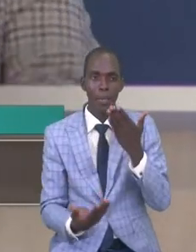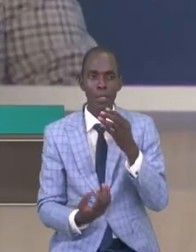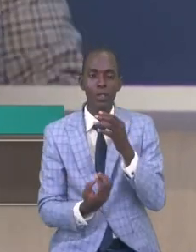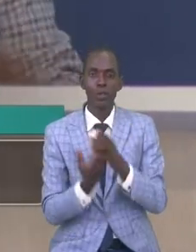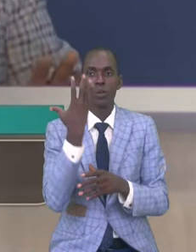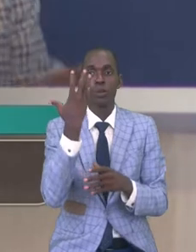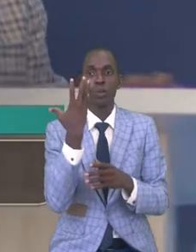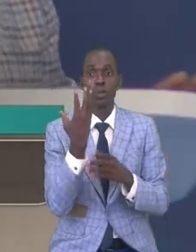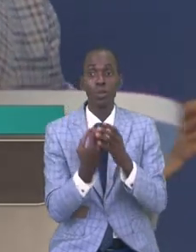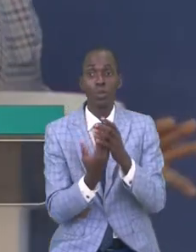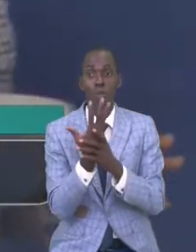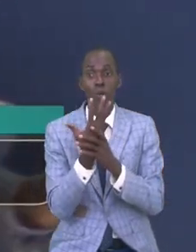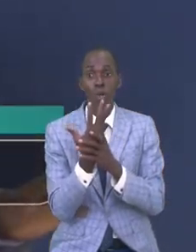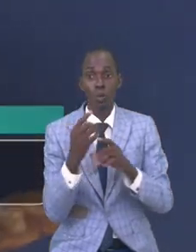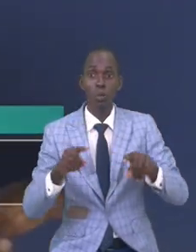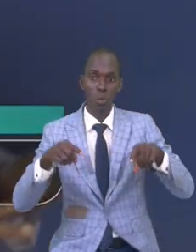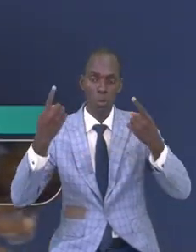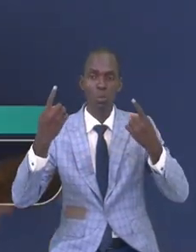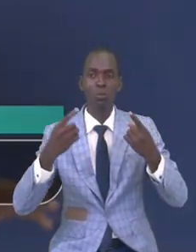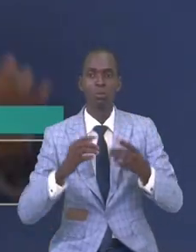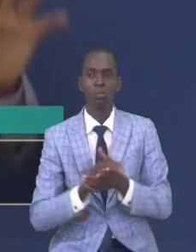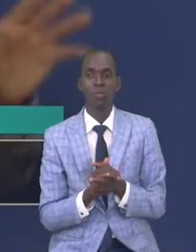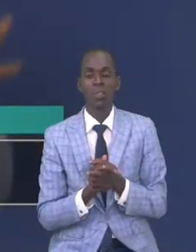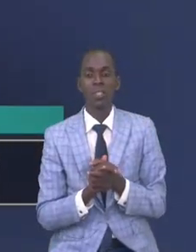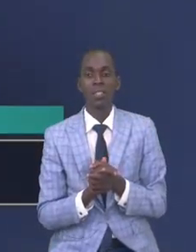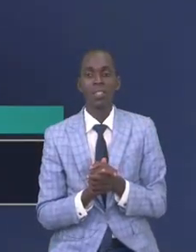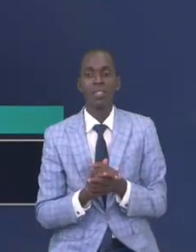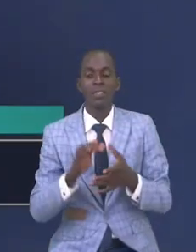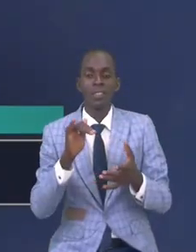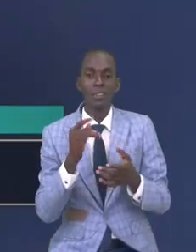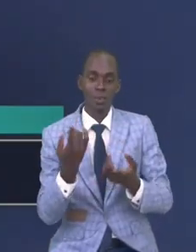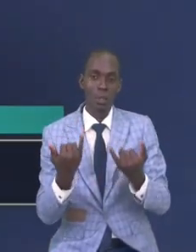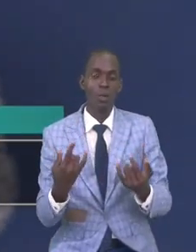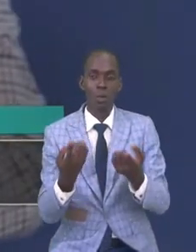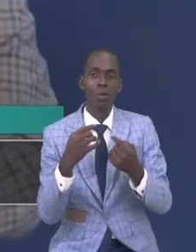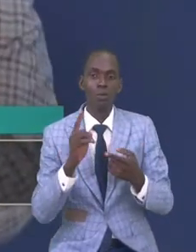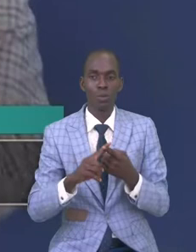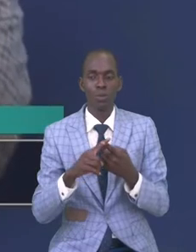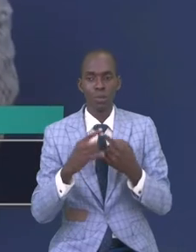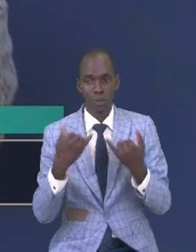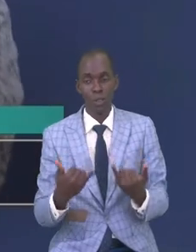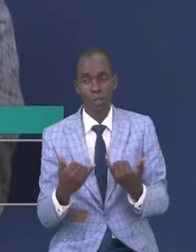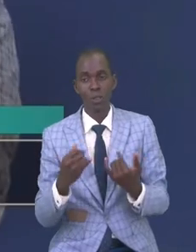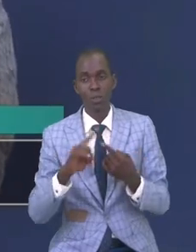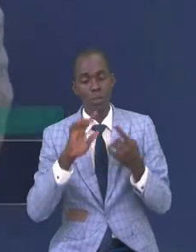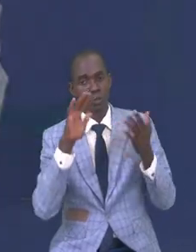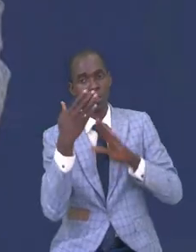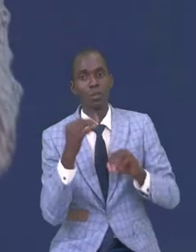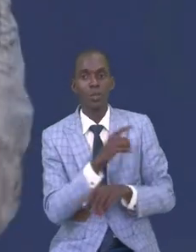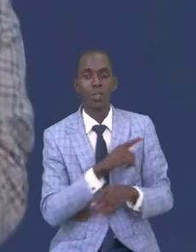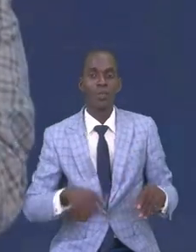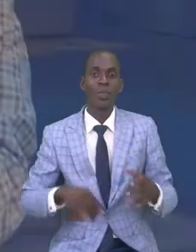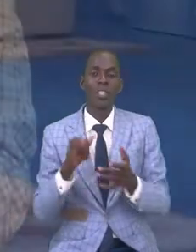grow. We have come today to the presence of the Lord, that everything